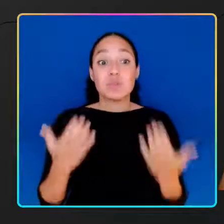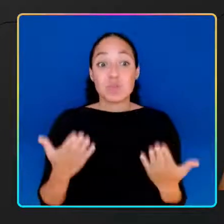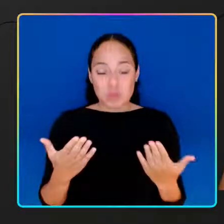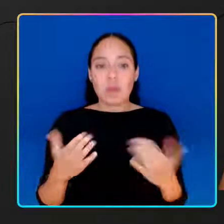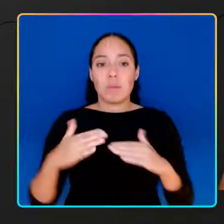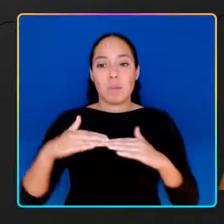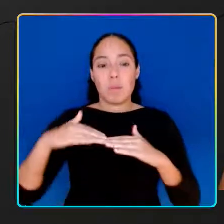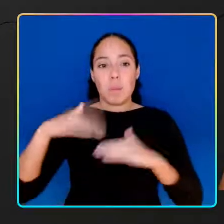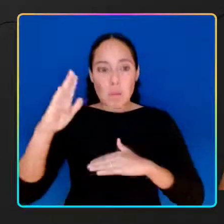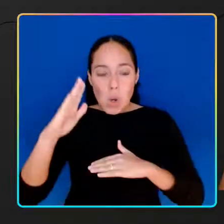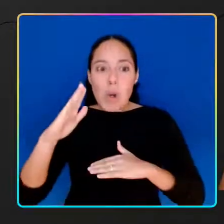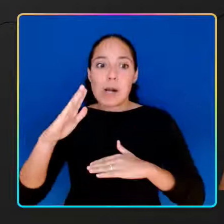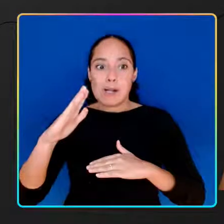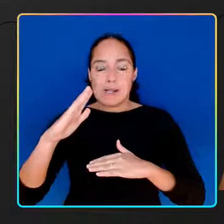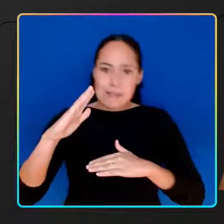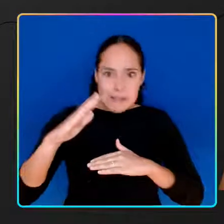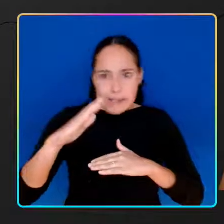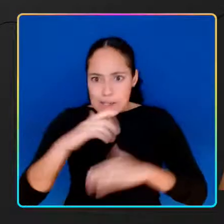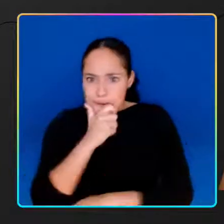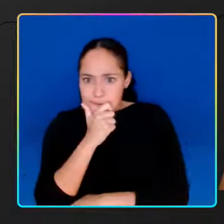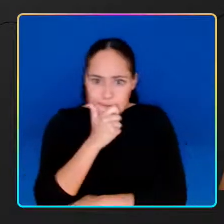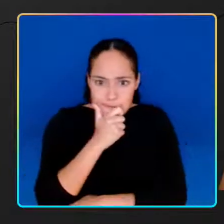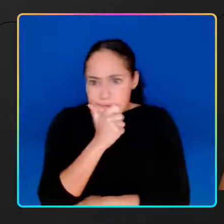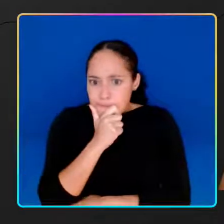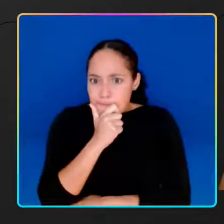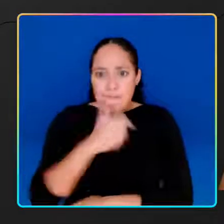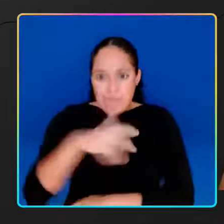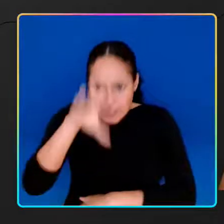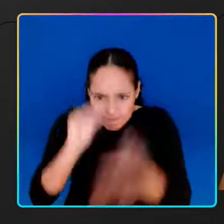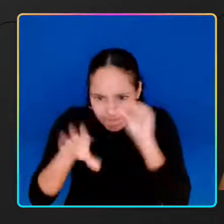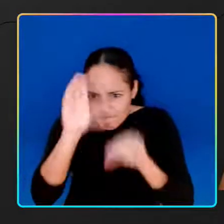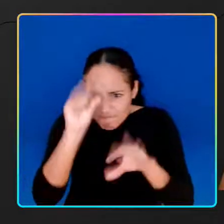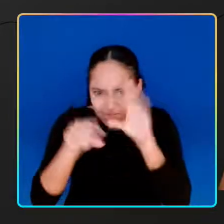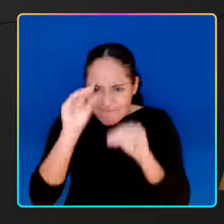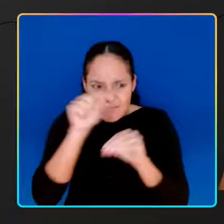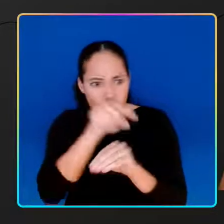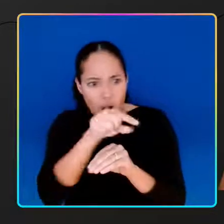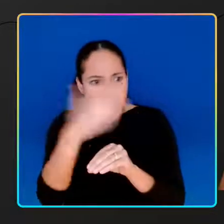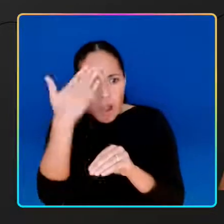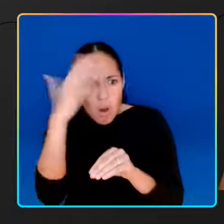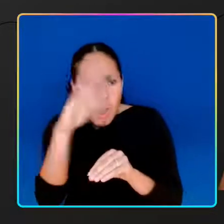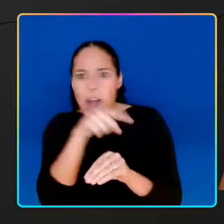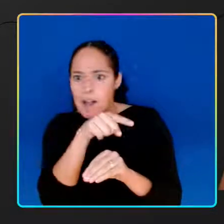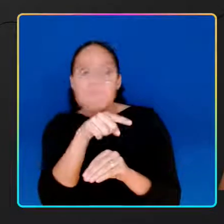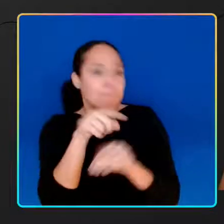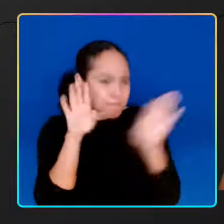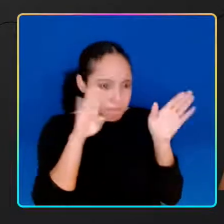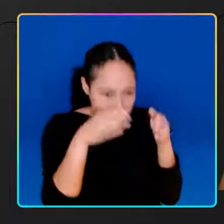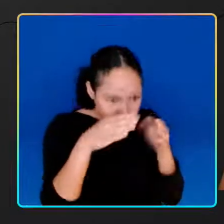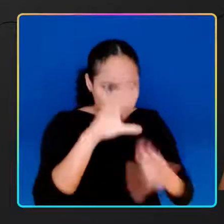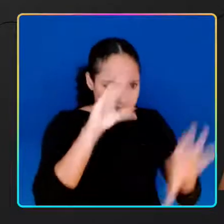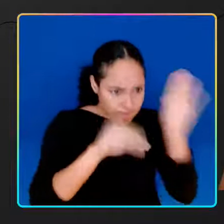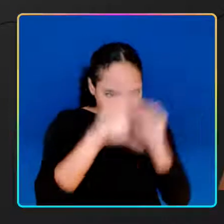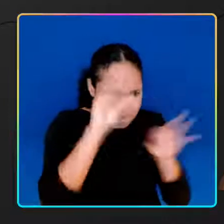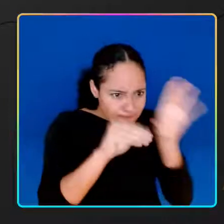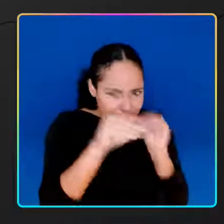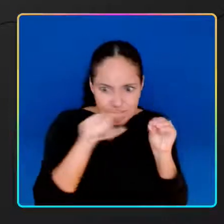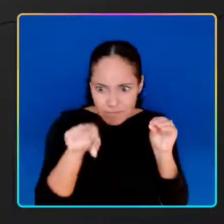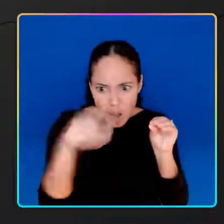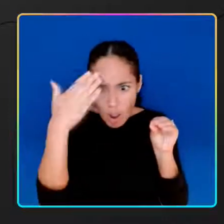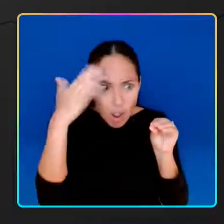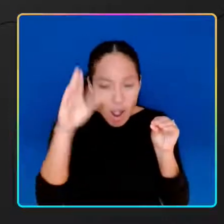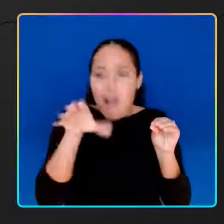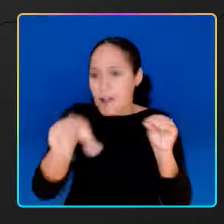found, oh, I didn't know this space at all, so it's good to know. So it's kind of the self-learning happen like this for me,